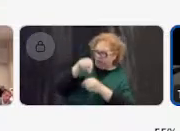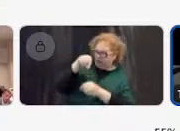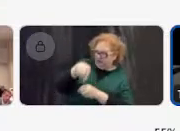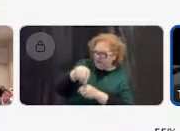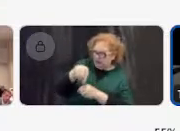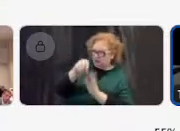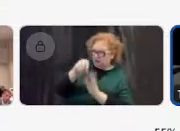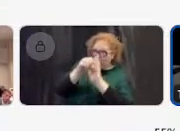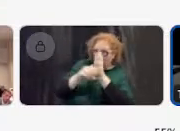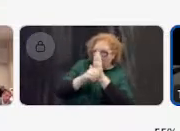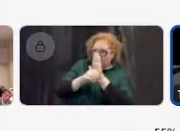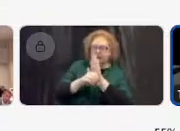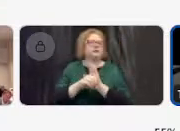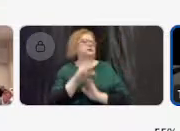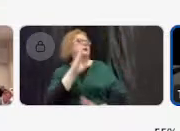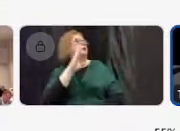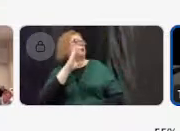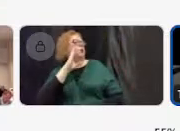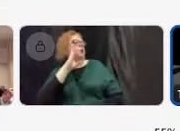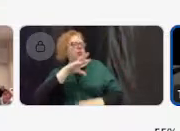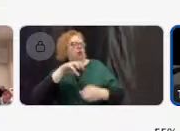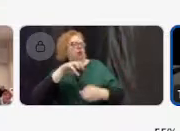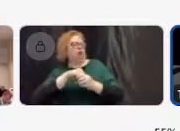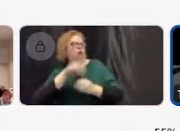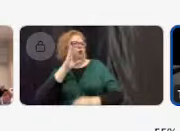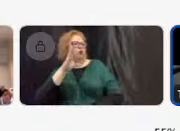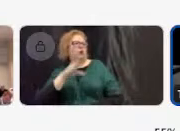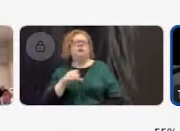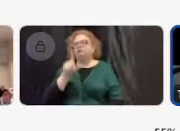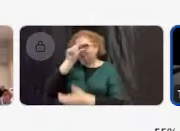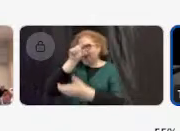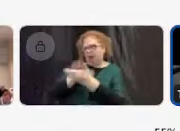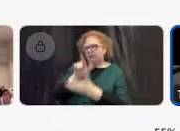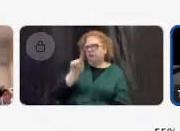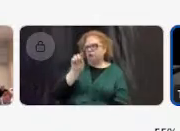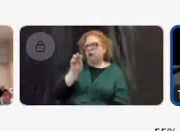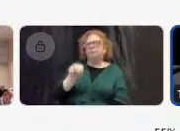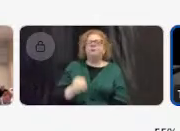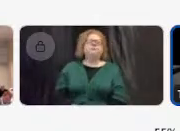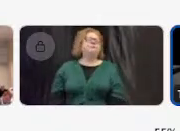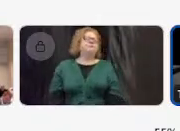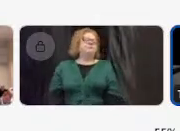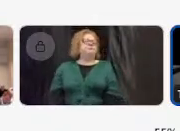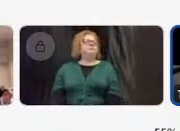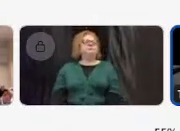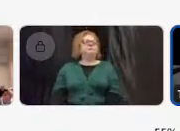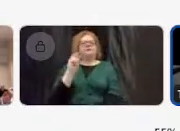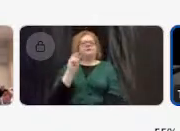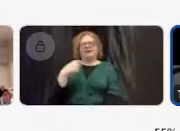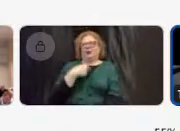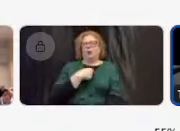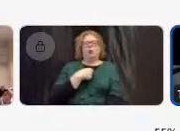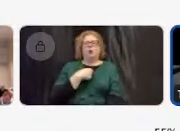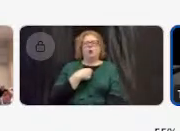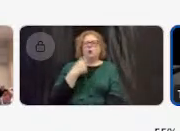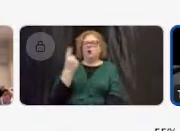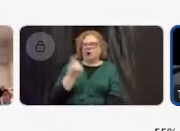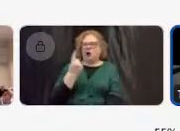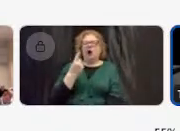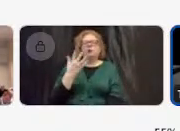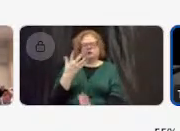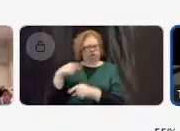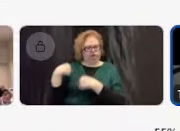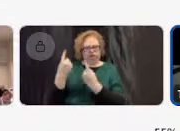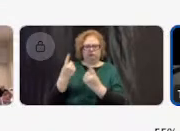be. It will be? Yes. Okay. I believe you, Tom. Okay. As always, we were in opposition from the